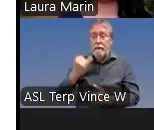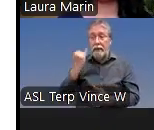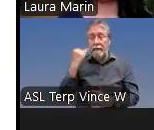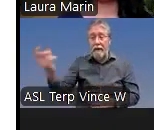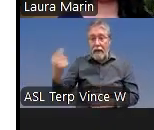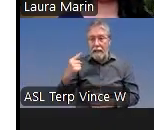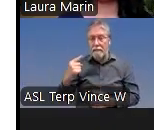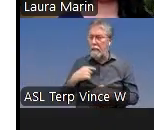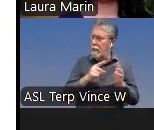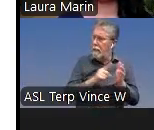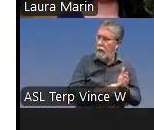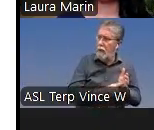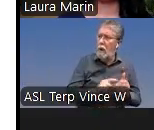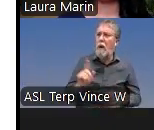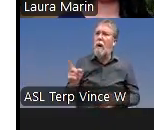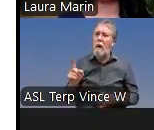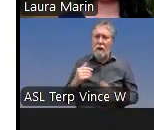a question.